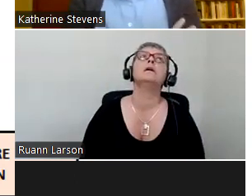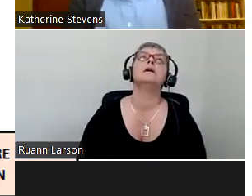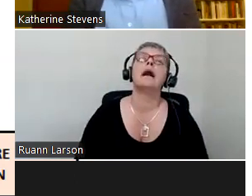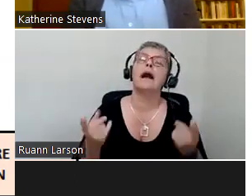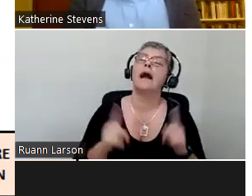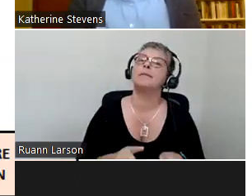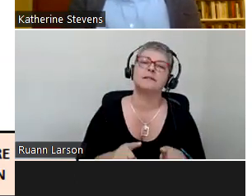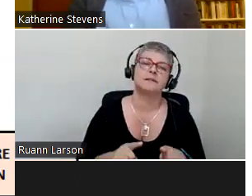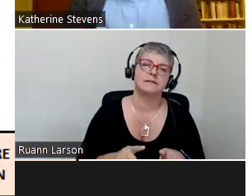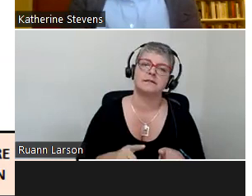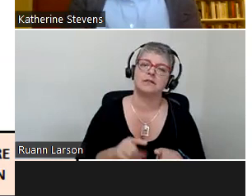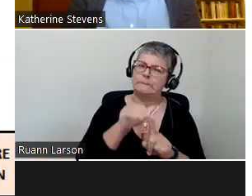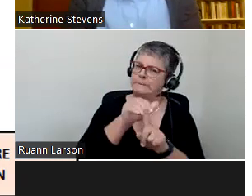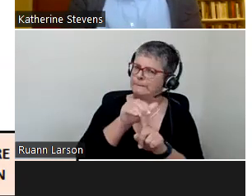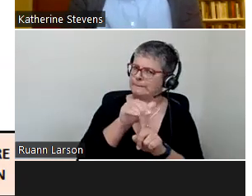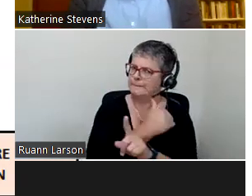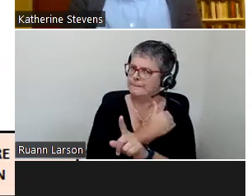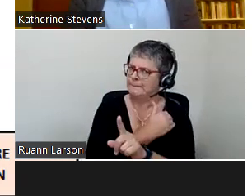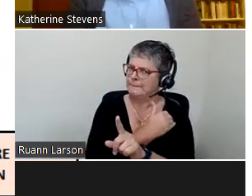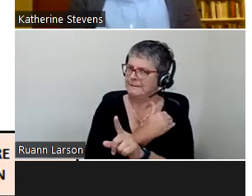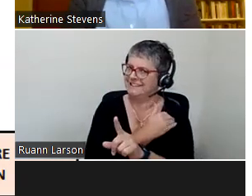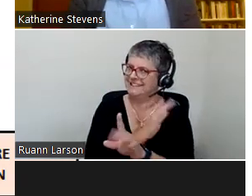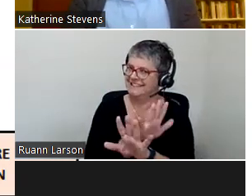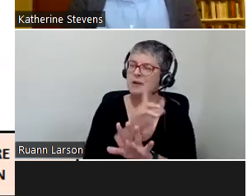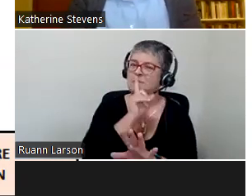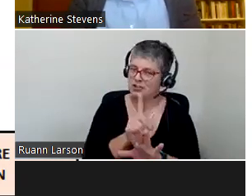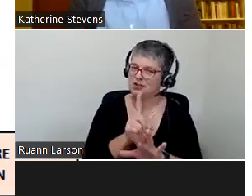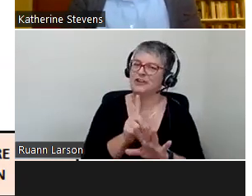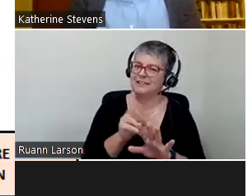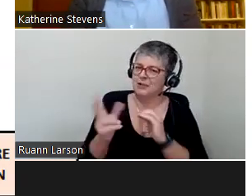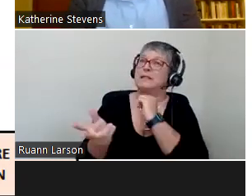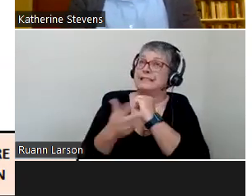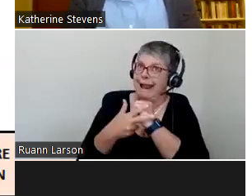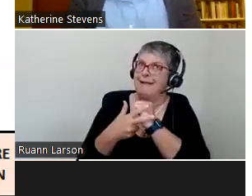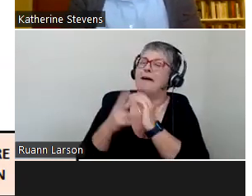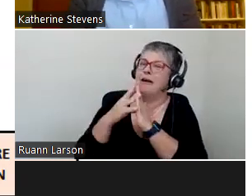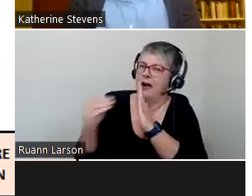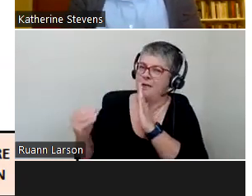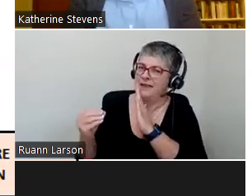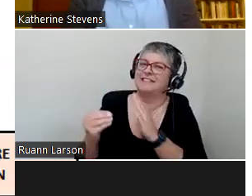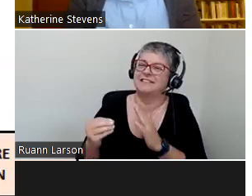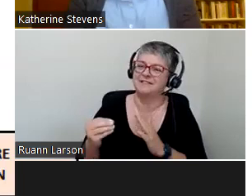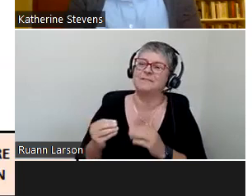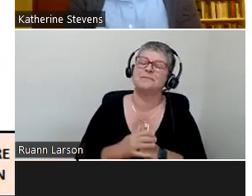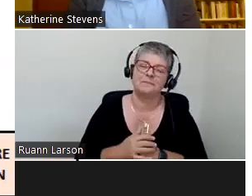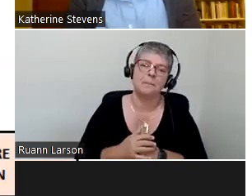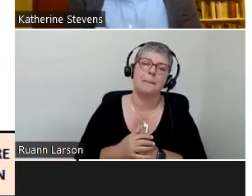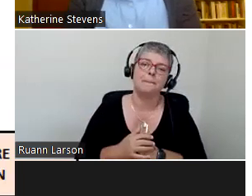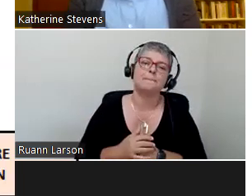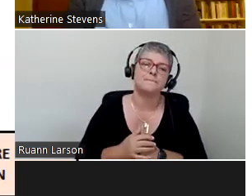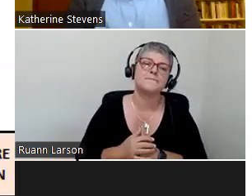a little reminder to try to make sure that happens to fewer of us for this application.